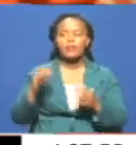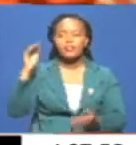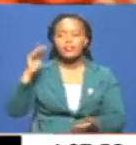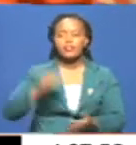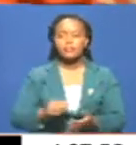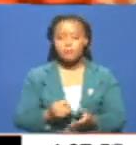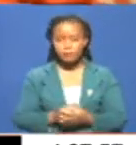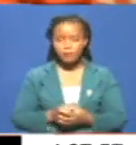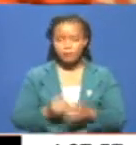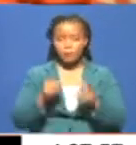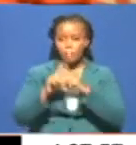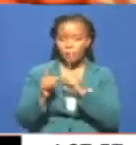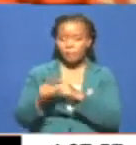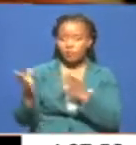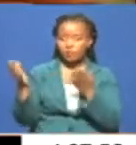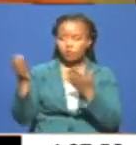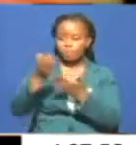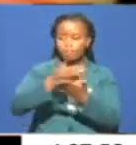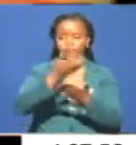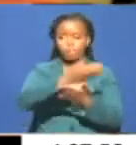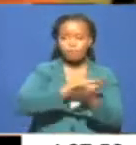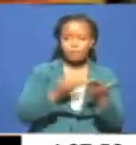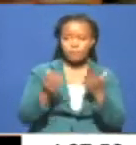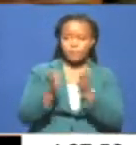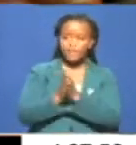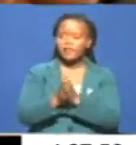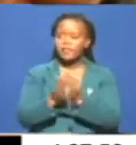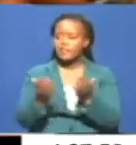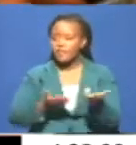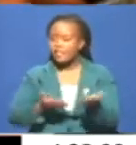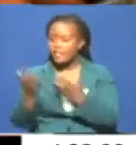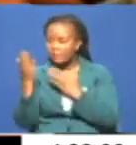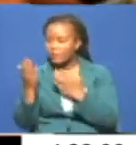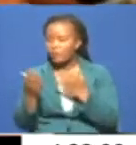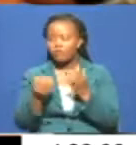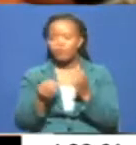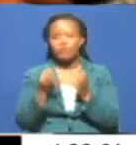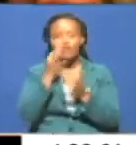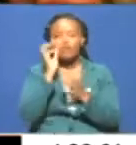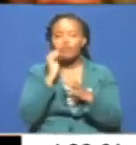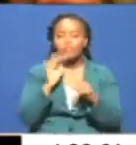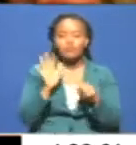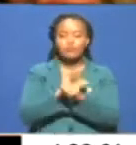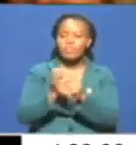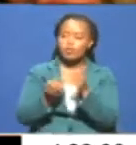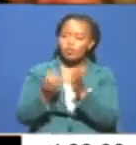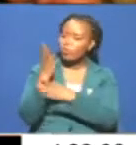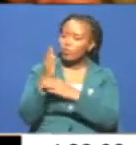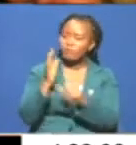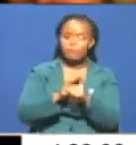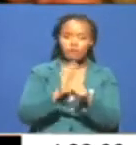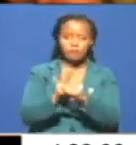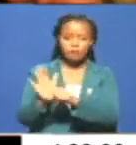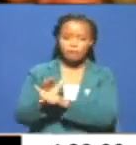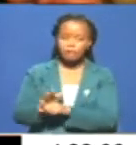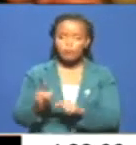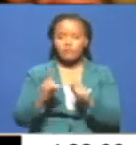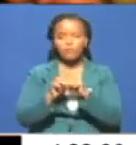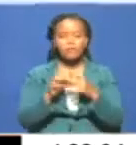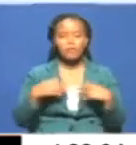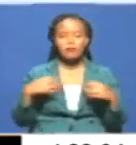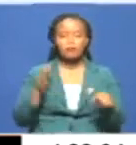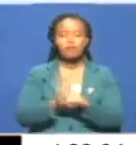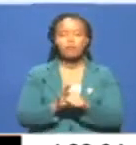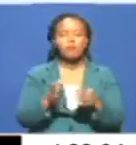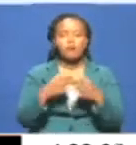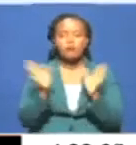that harvesting and export of immature fruit has been high, hence the need to regulate closing and opening of the avocado